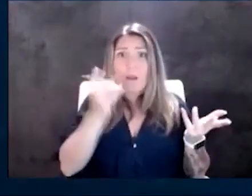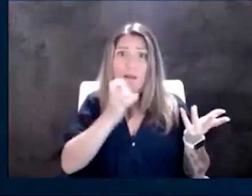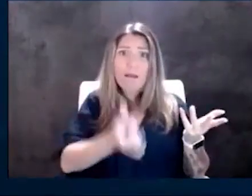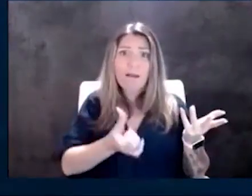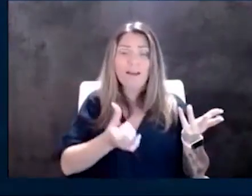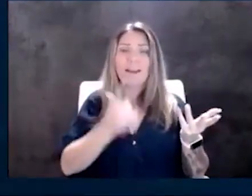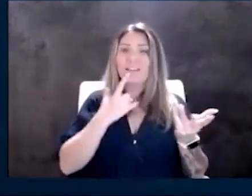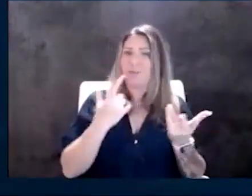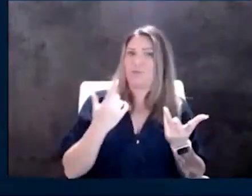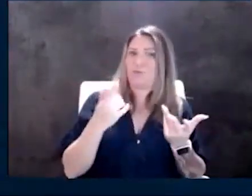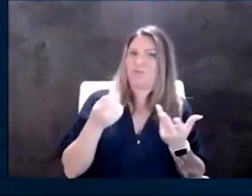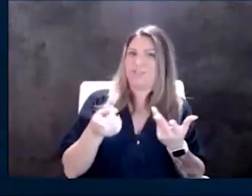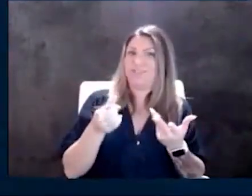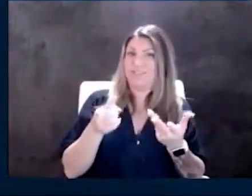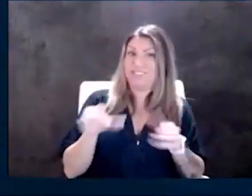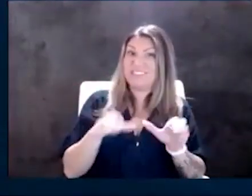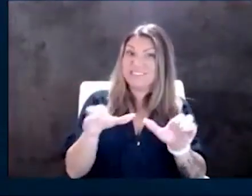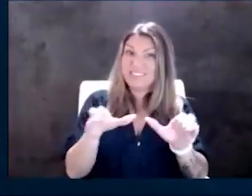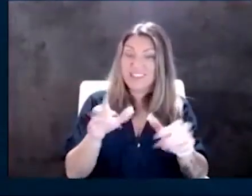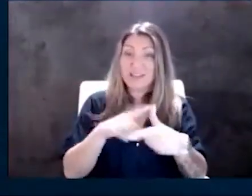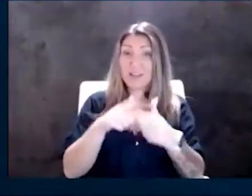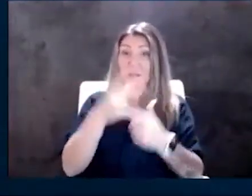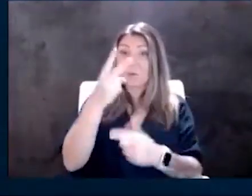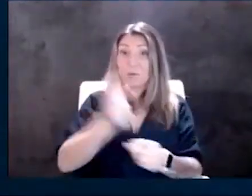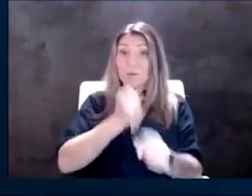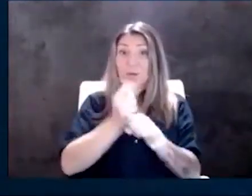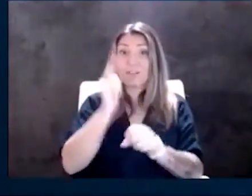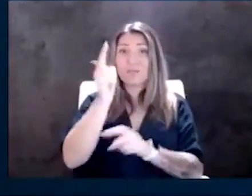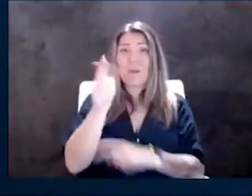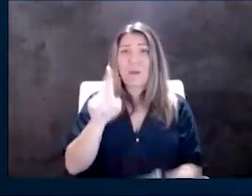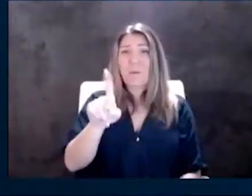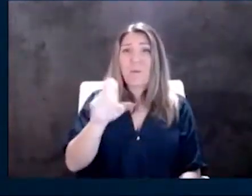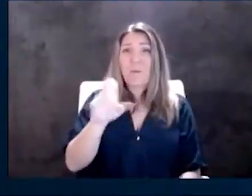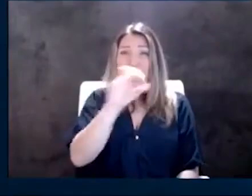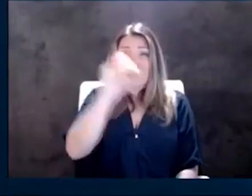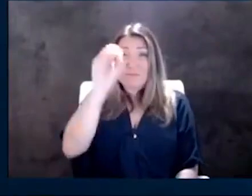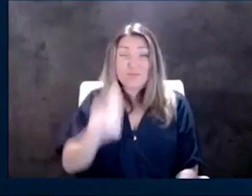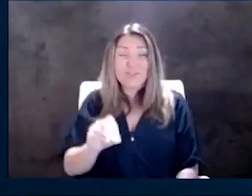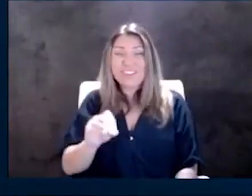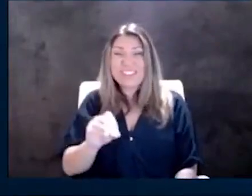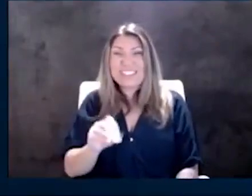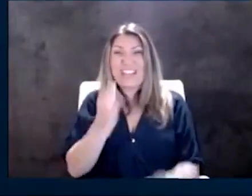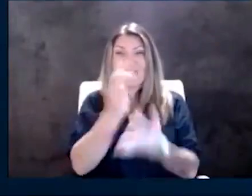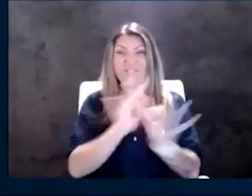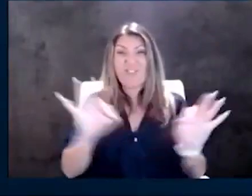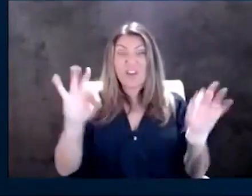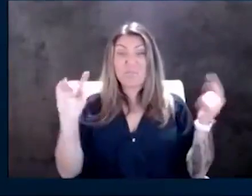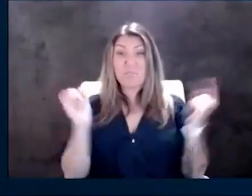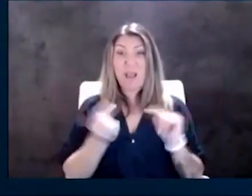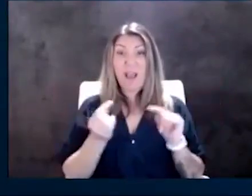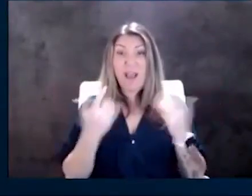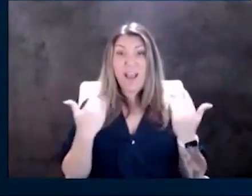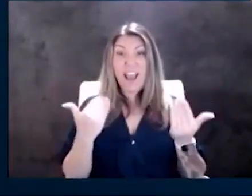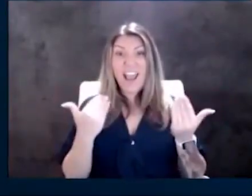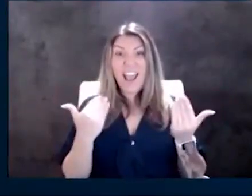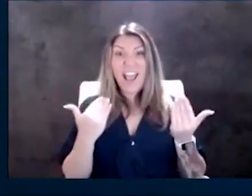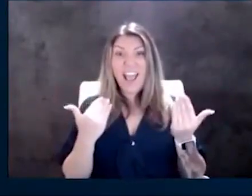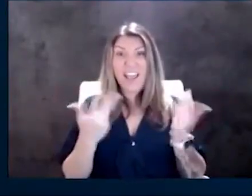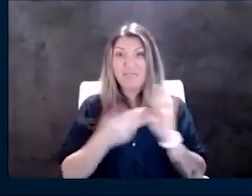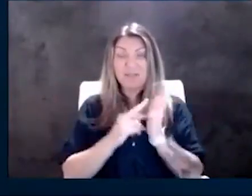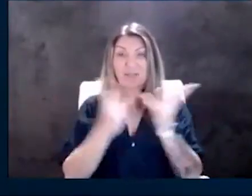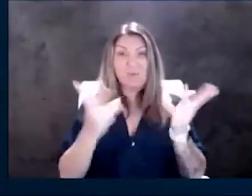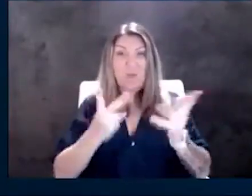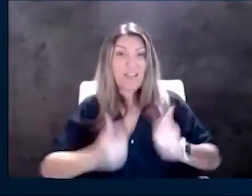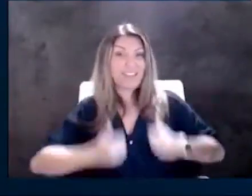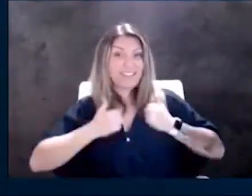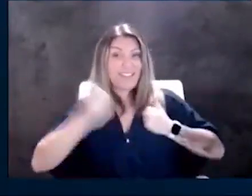years later, Winston is 100% pain-free. Simply put, he got his life back. When you wake up and you